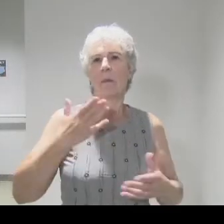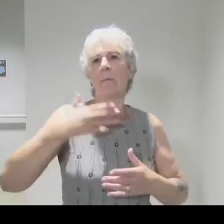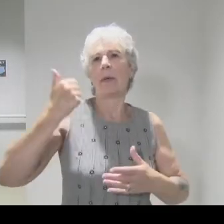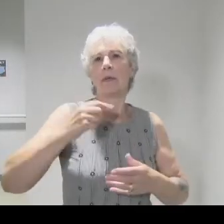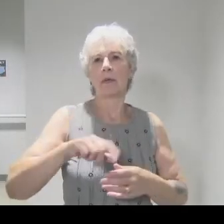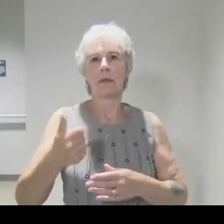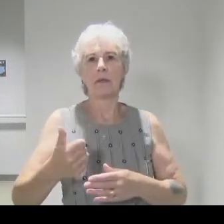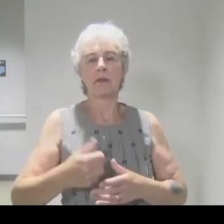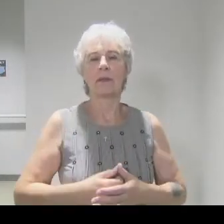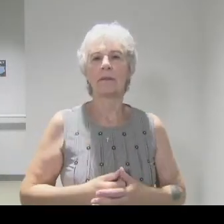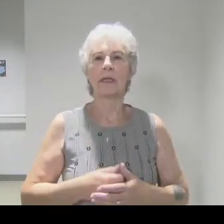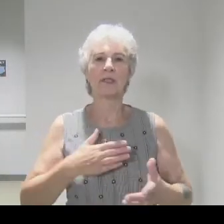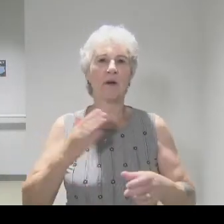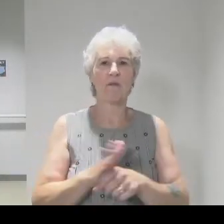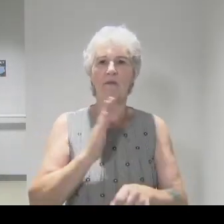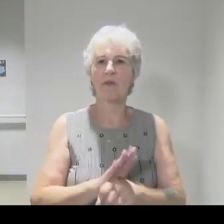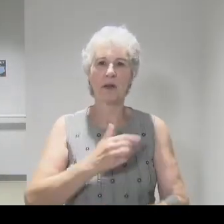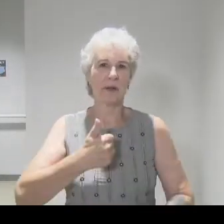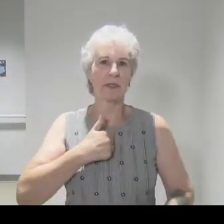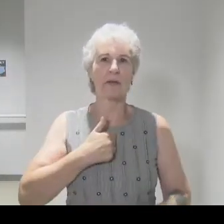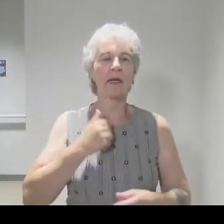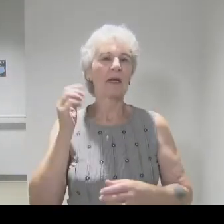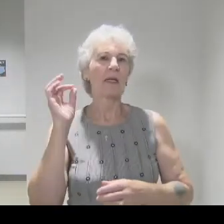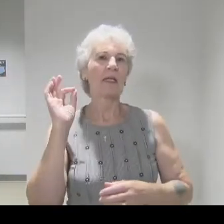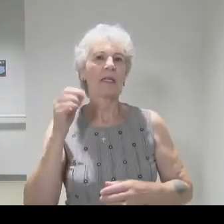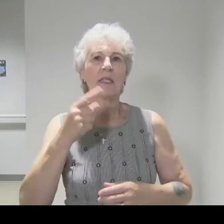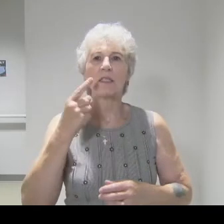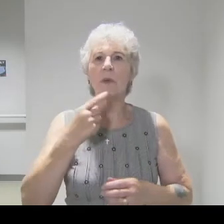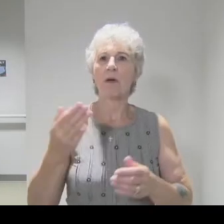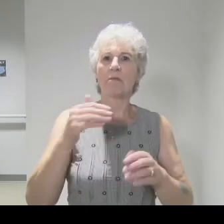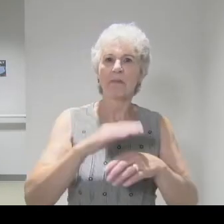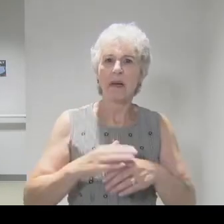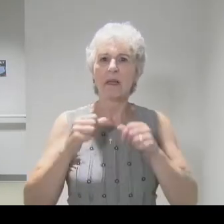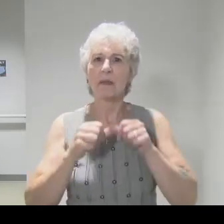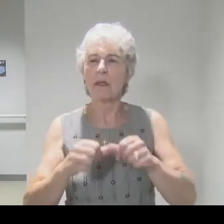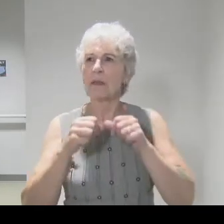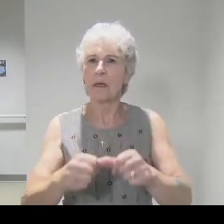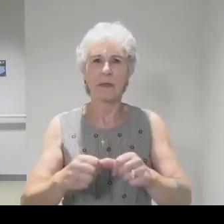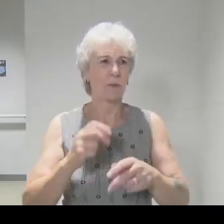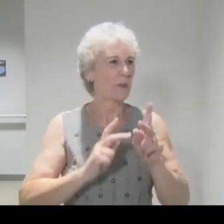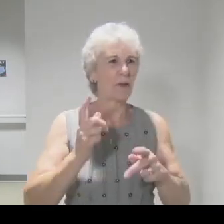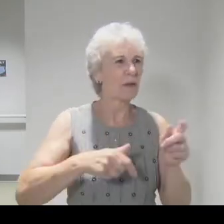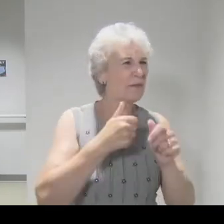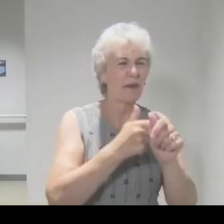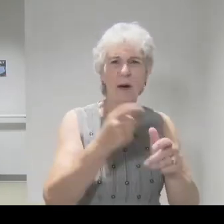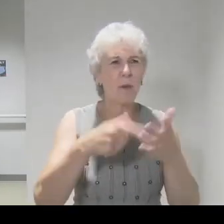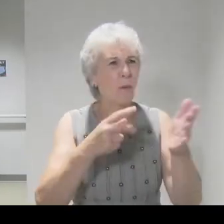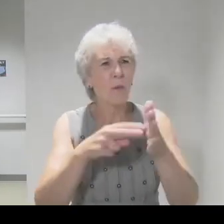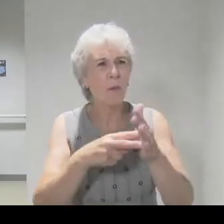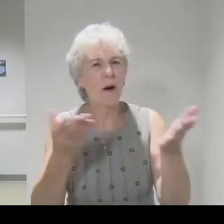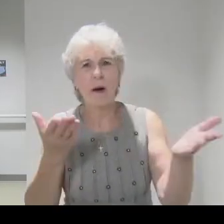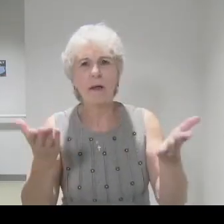deserved. He was so full of himself that he spoke on, and nobody could really follow what he was saying. And when he was done,